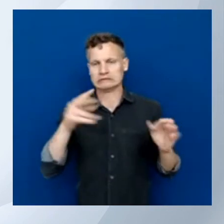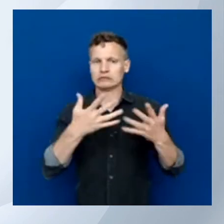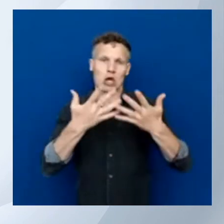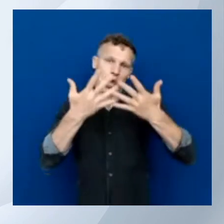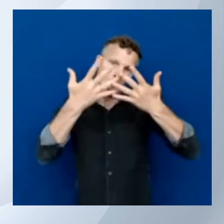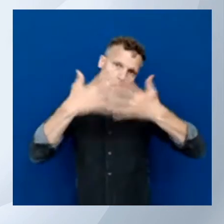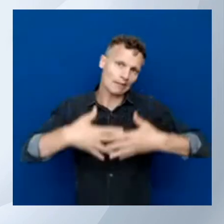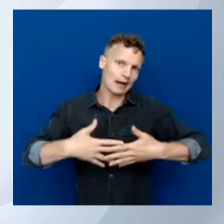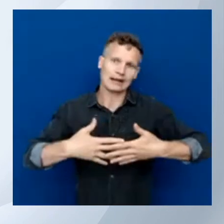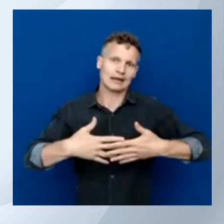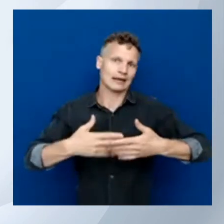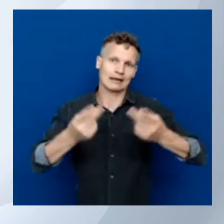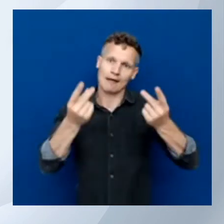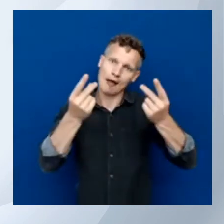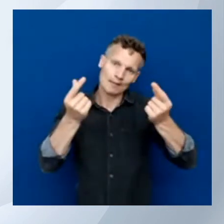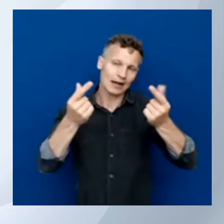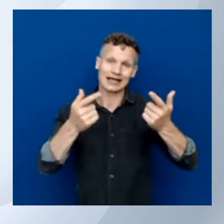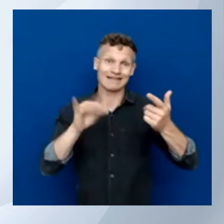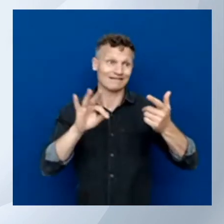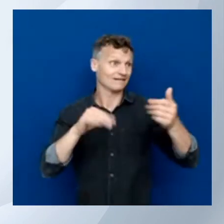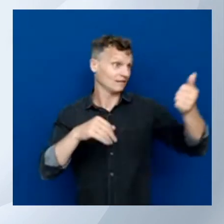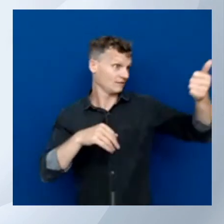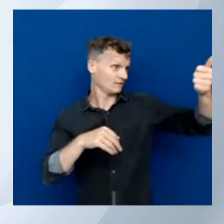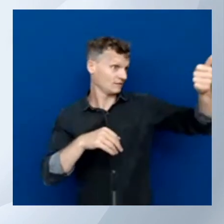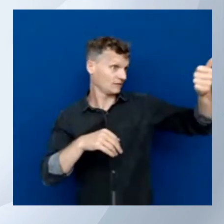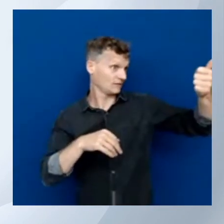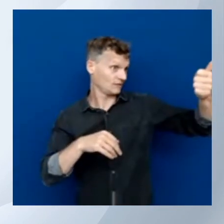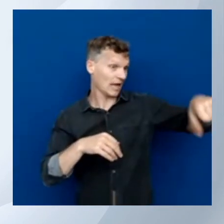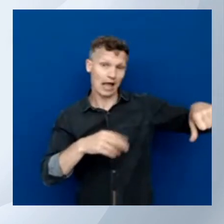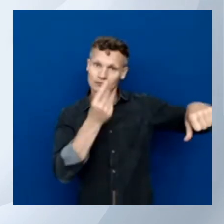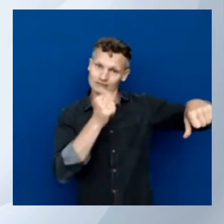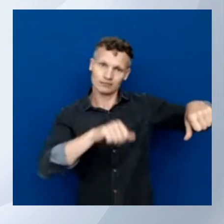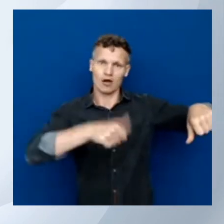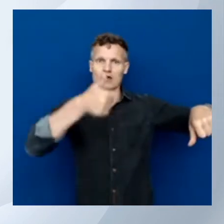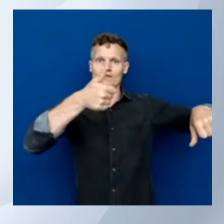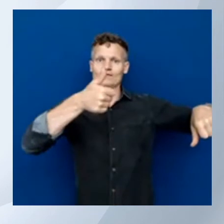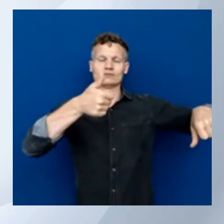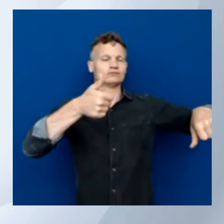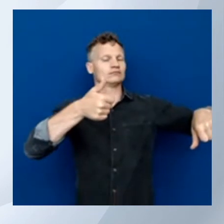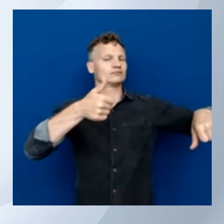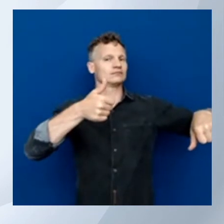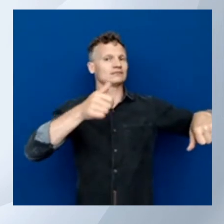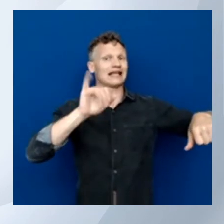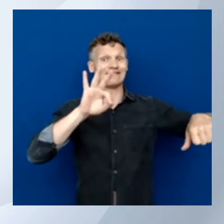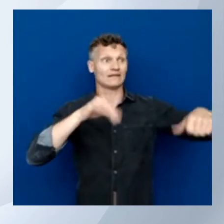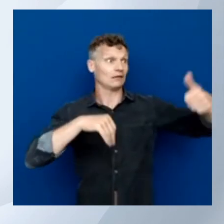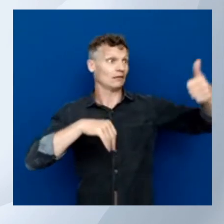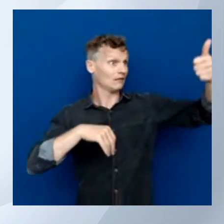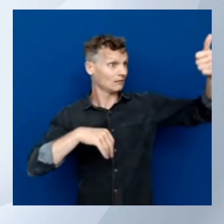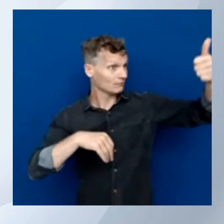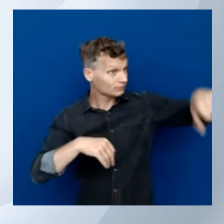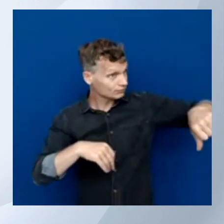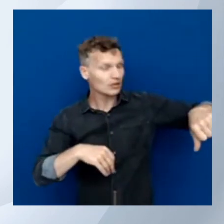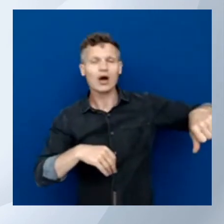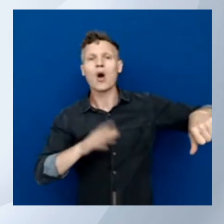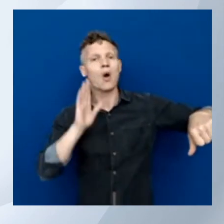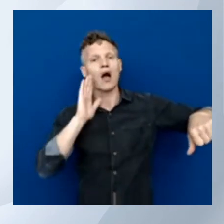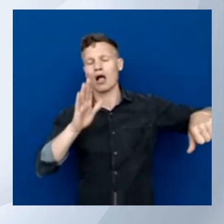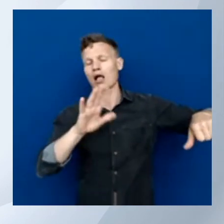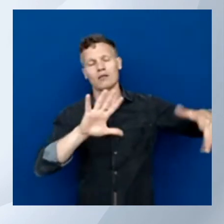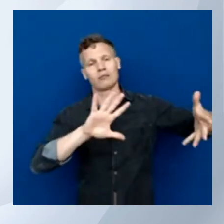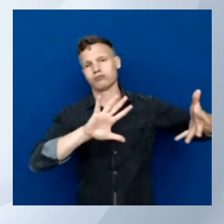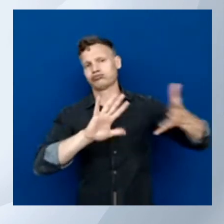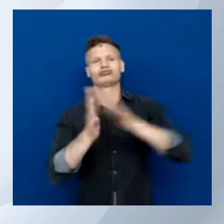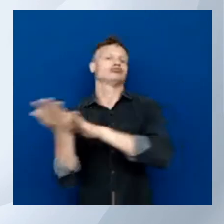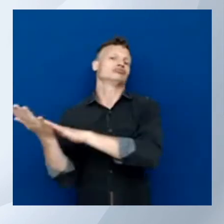offline. And in honesty, it would cause some chaos if it did automatically just do that. So Azure SQL may not